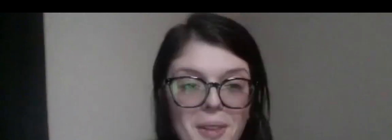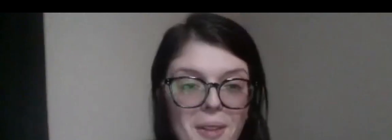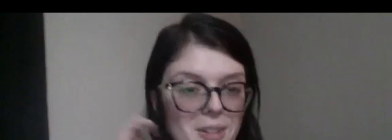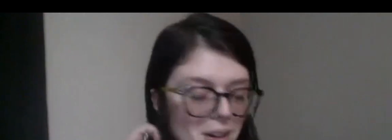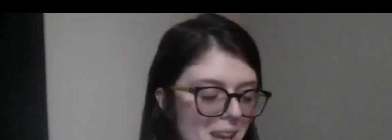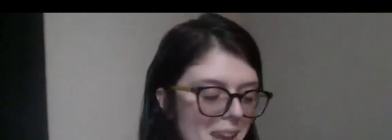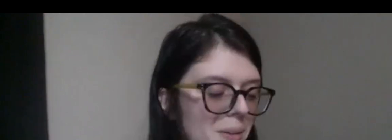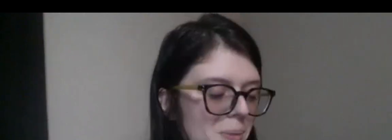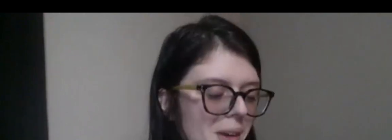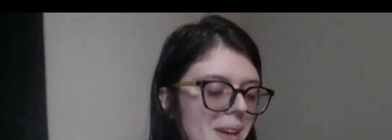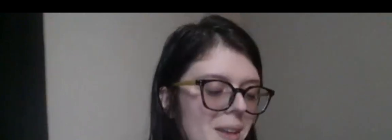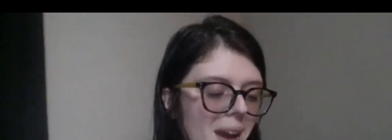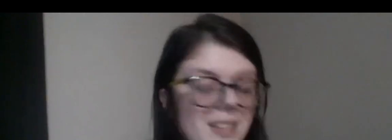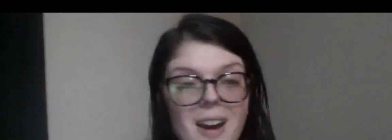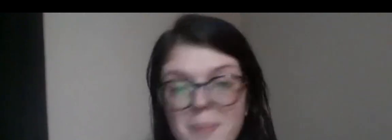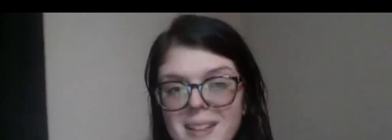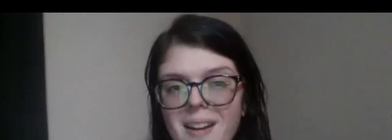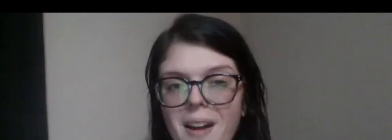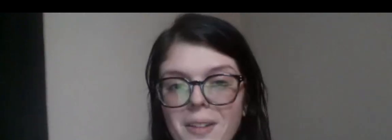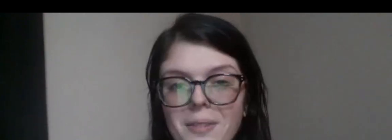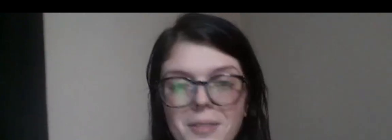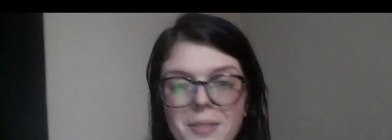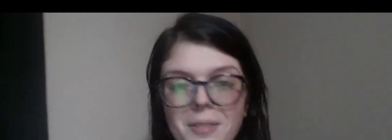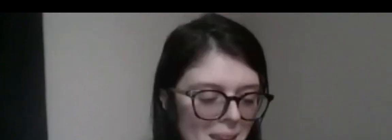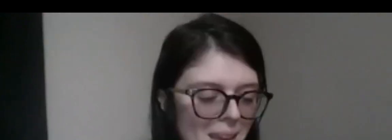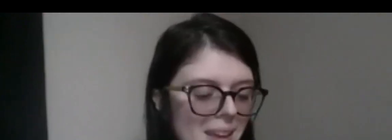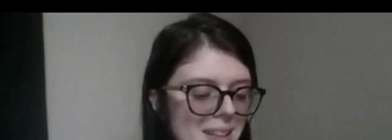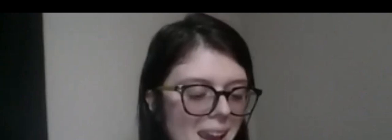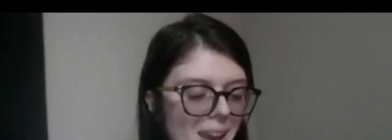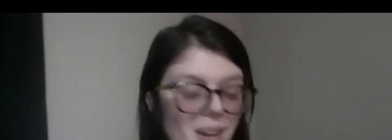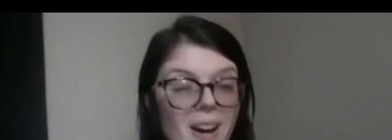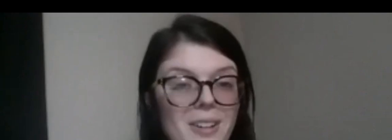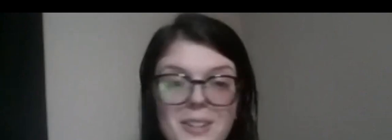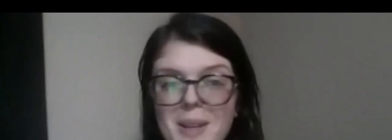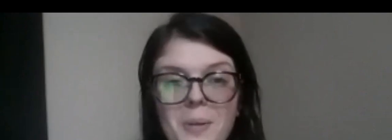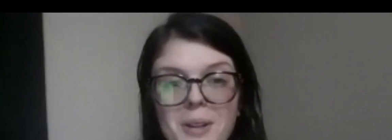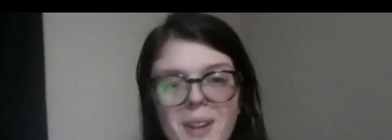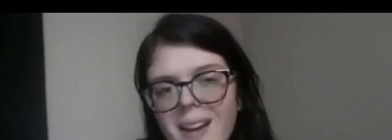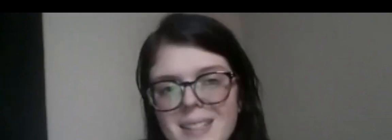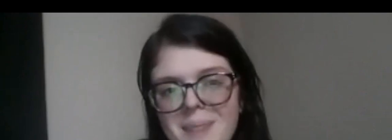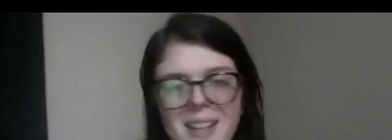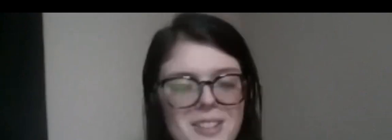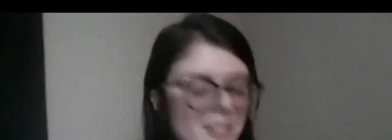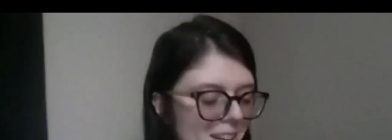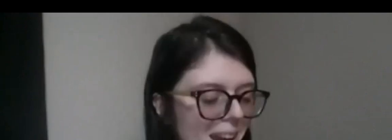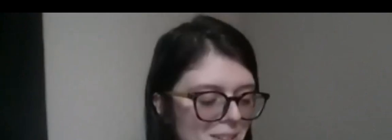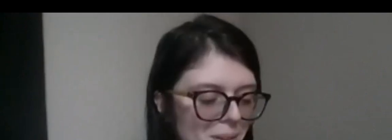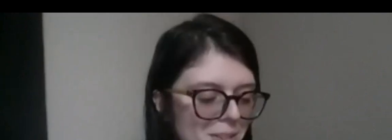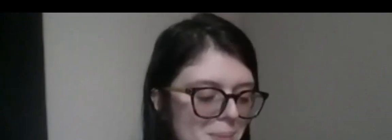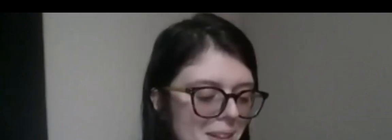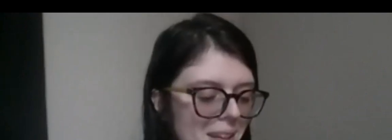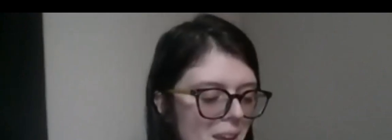with long dark hair, wearing a black top and an olive sweater. And I have the honor of being one of the content managers here